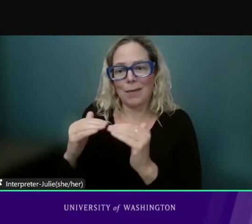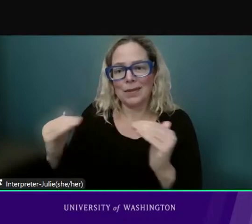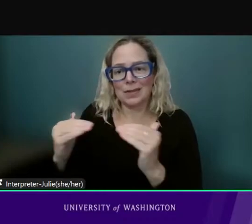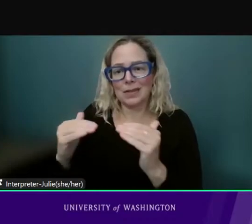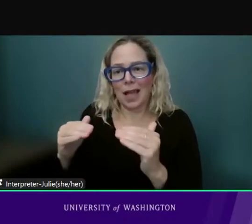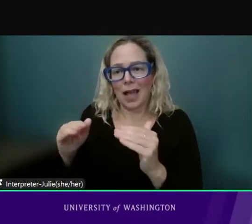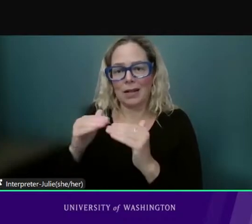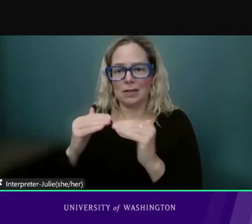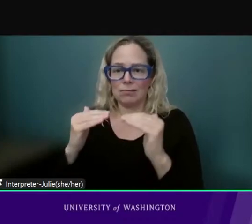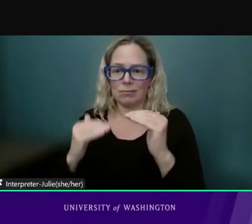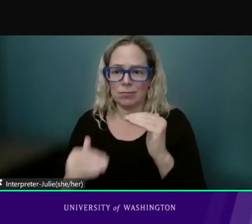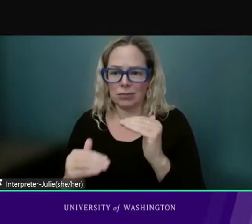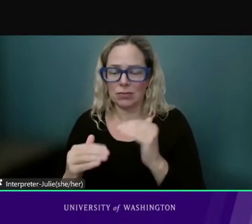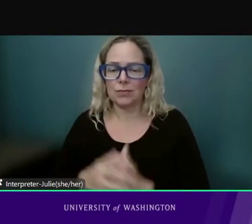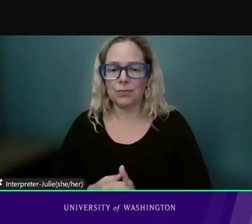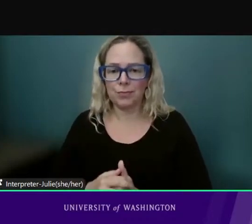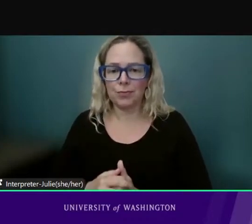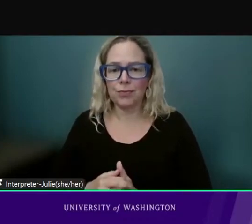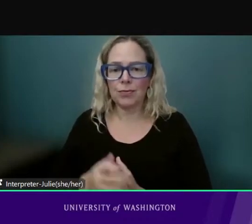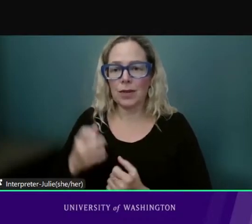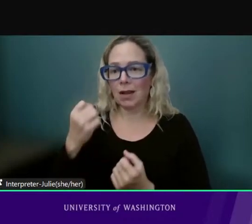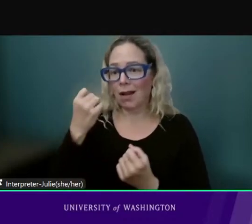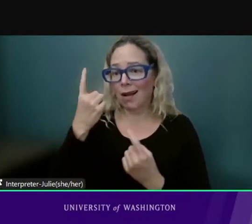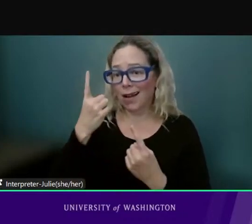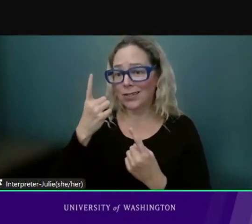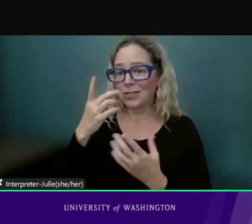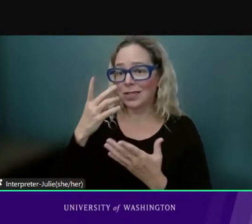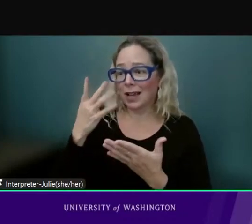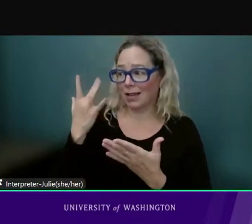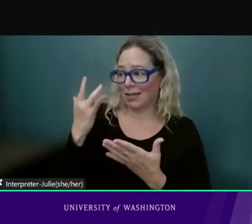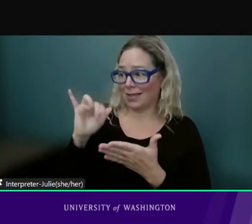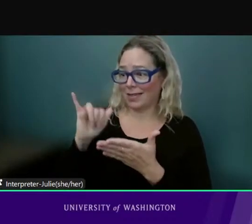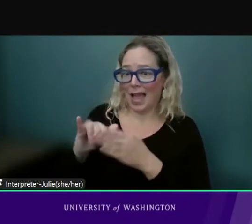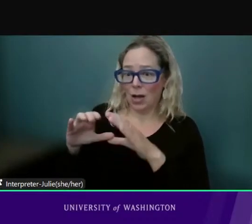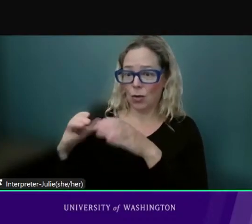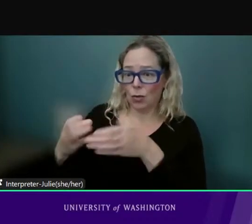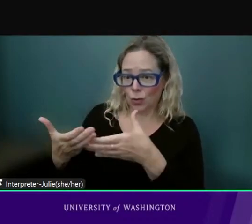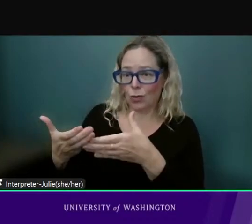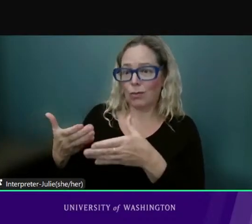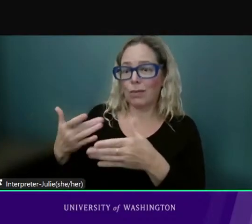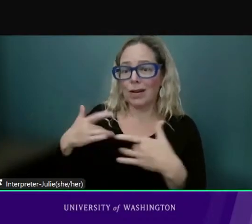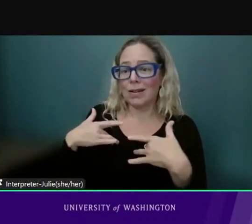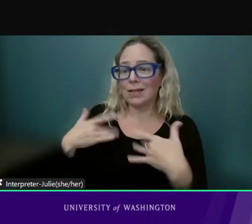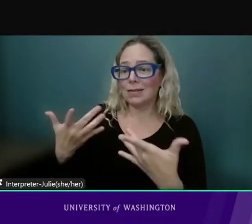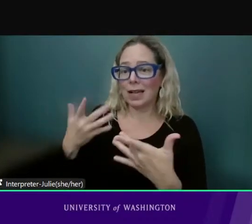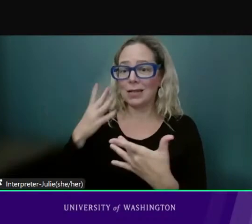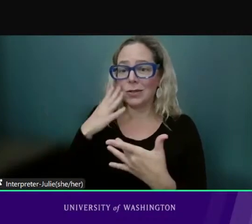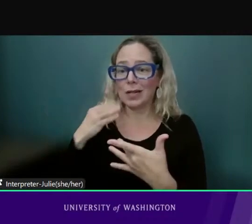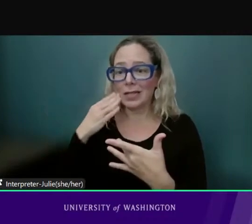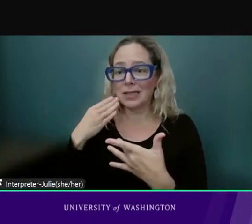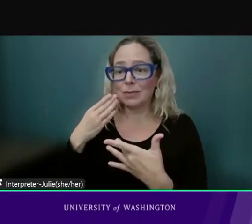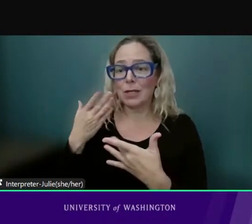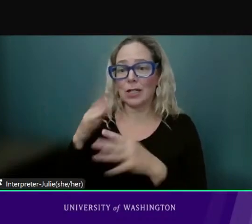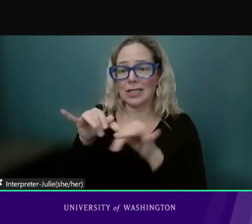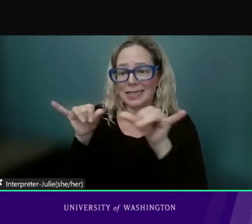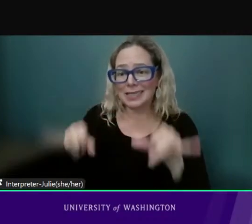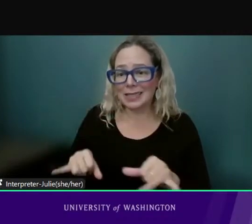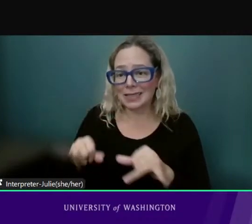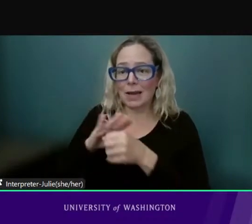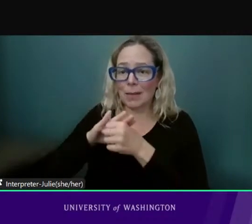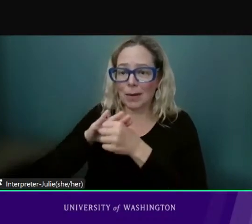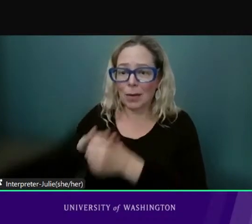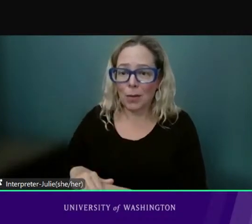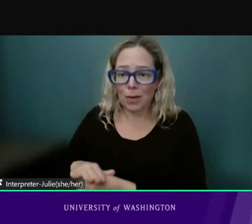group are likely a result of systemic oppression based on their multiply marginalized identities.